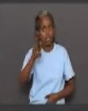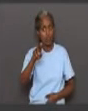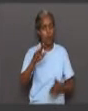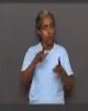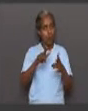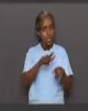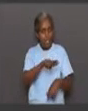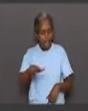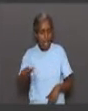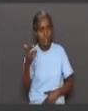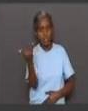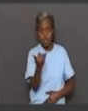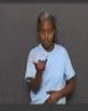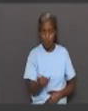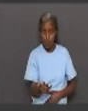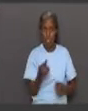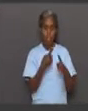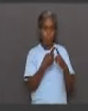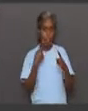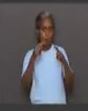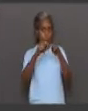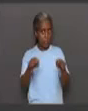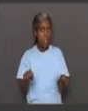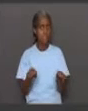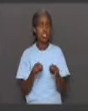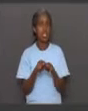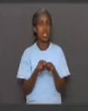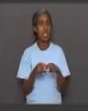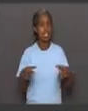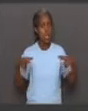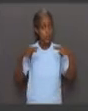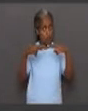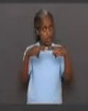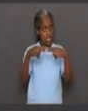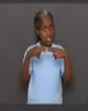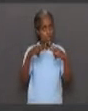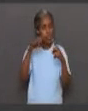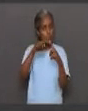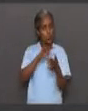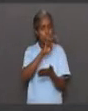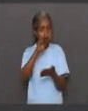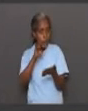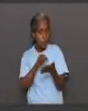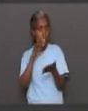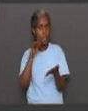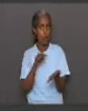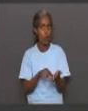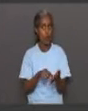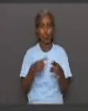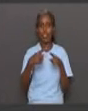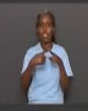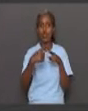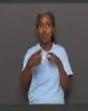When a line is drawn from a triangle's vertex to the midpoint of